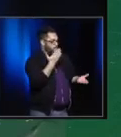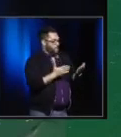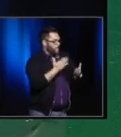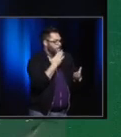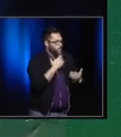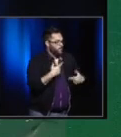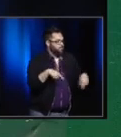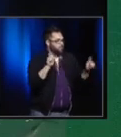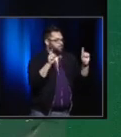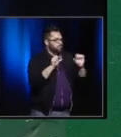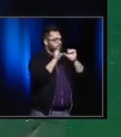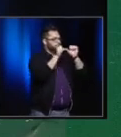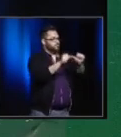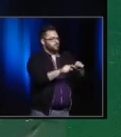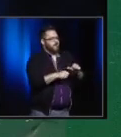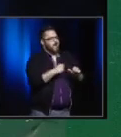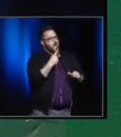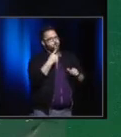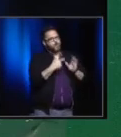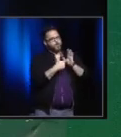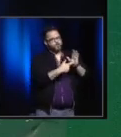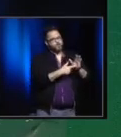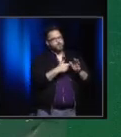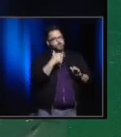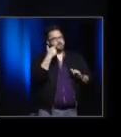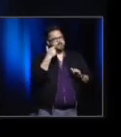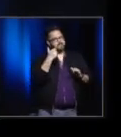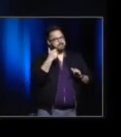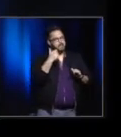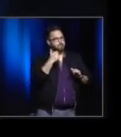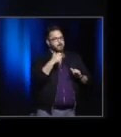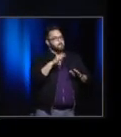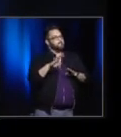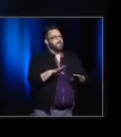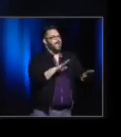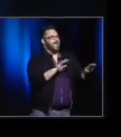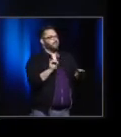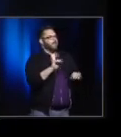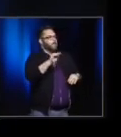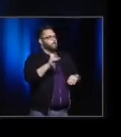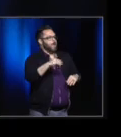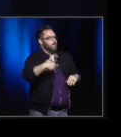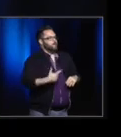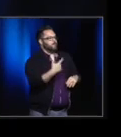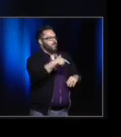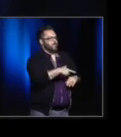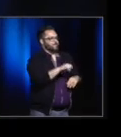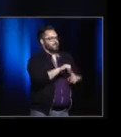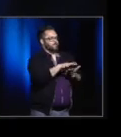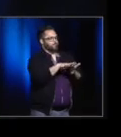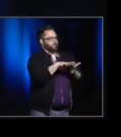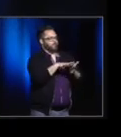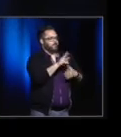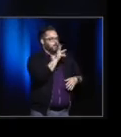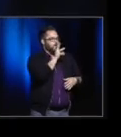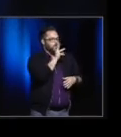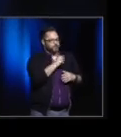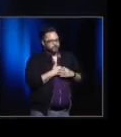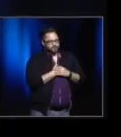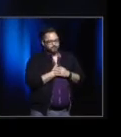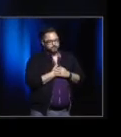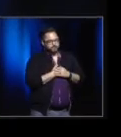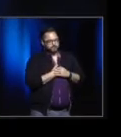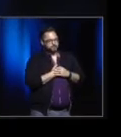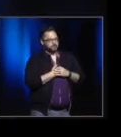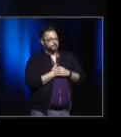I'm going to finish with some footage of them at their most Māui-ness, happy in the murky water. As I said,